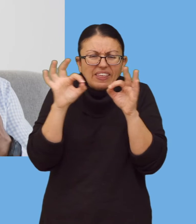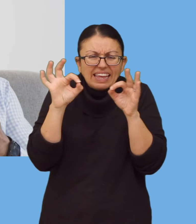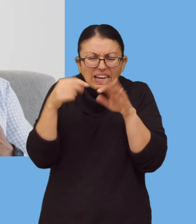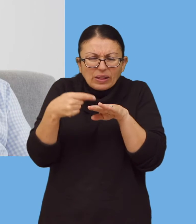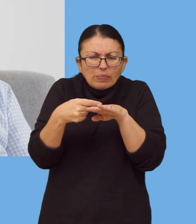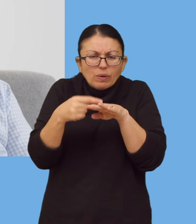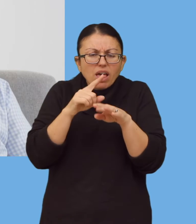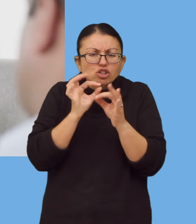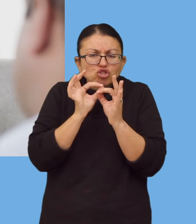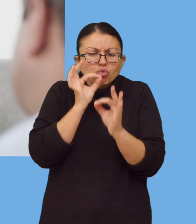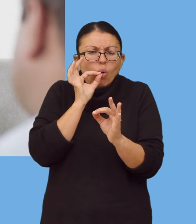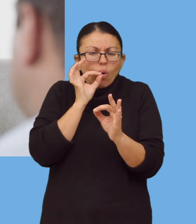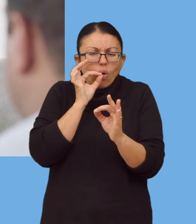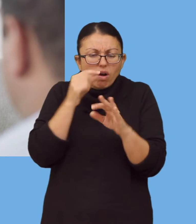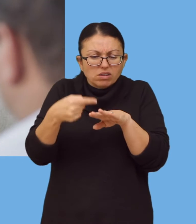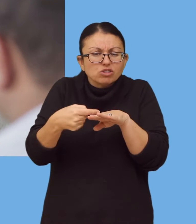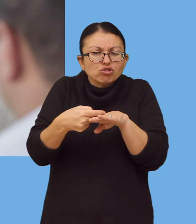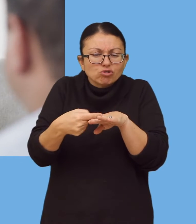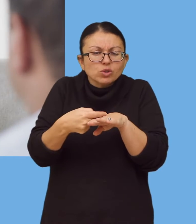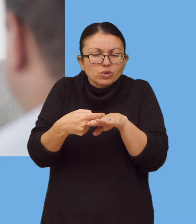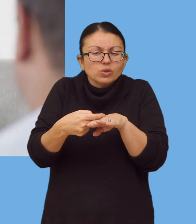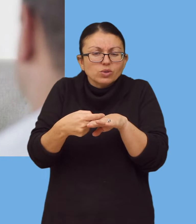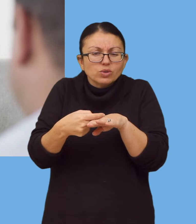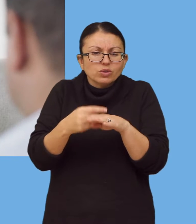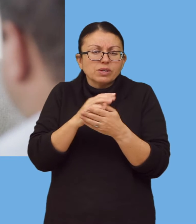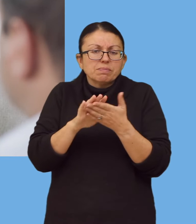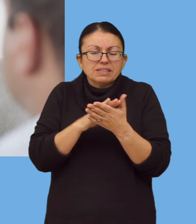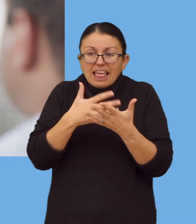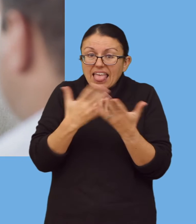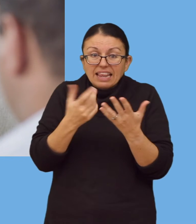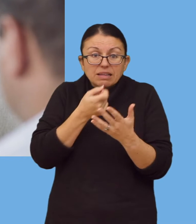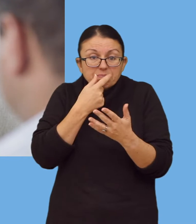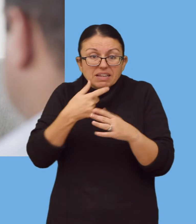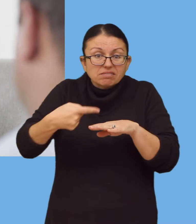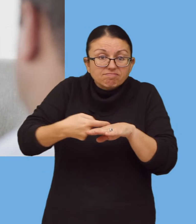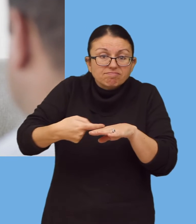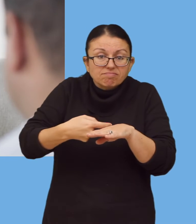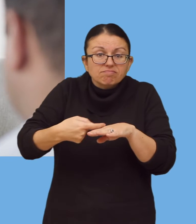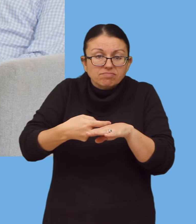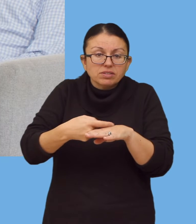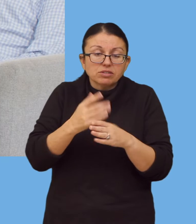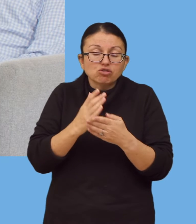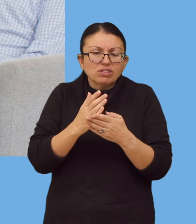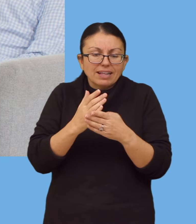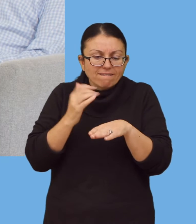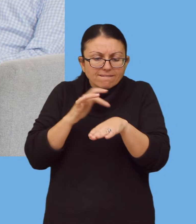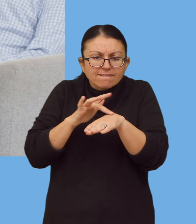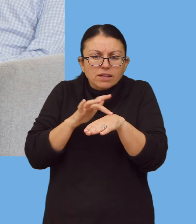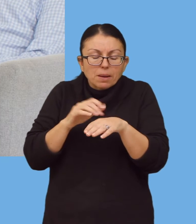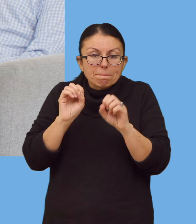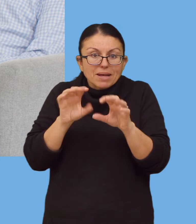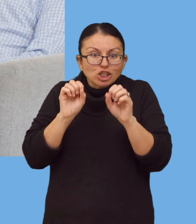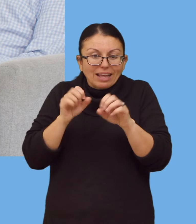thin plastic straw or tube through which we give any medicines that you need. And we put some